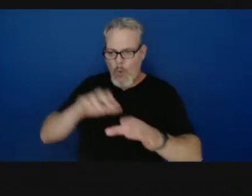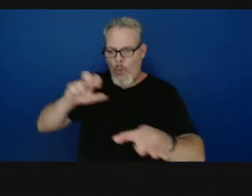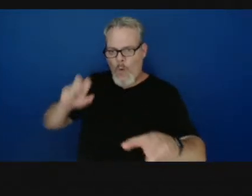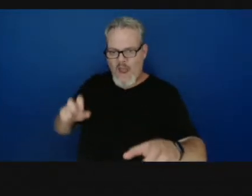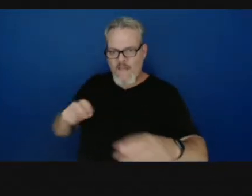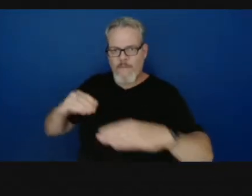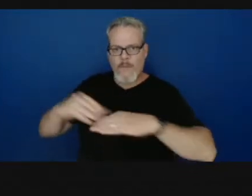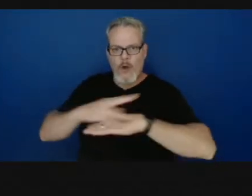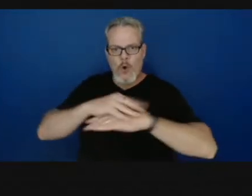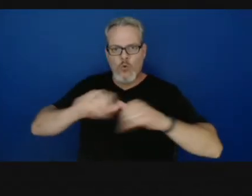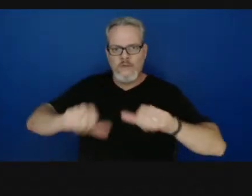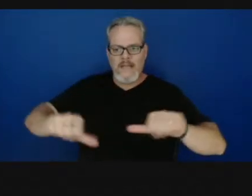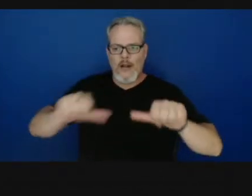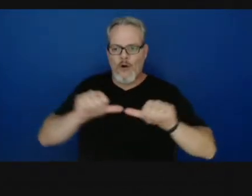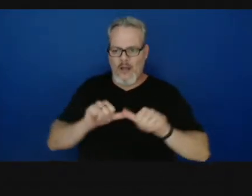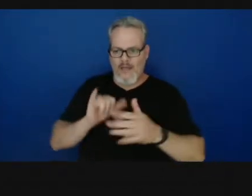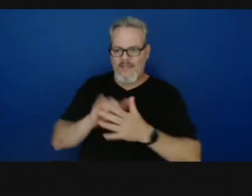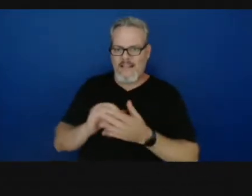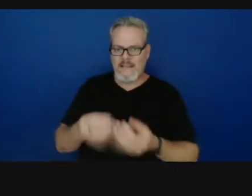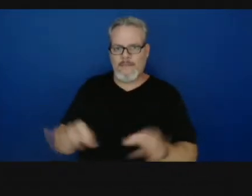this will become more important later.